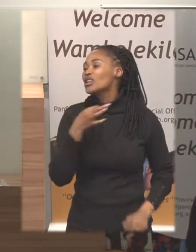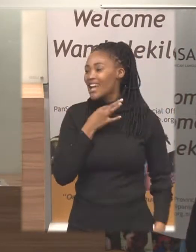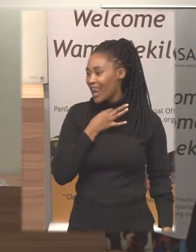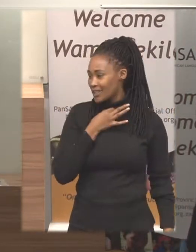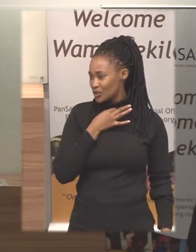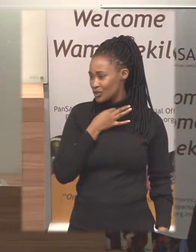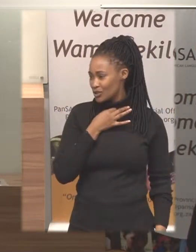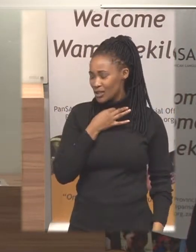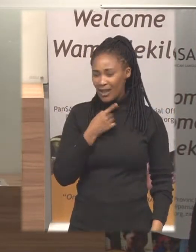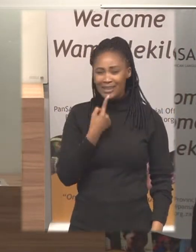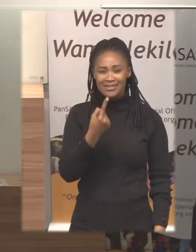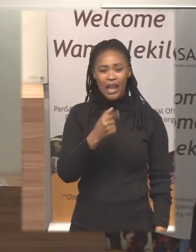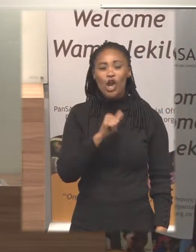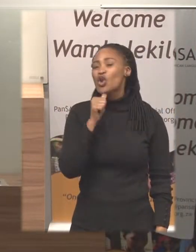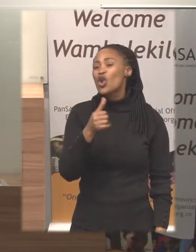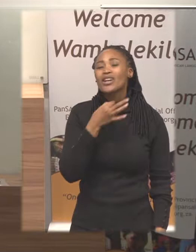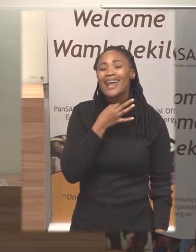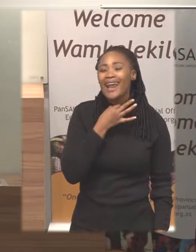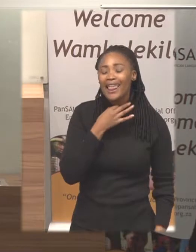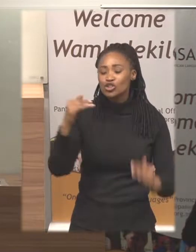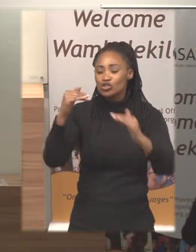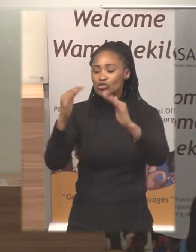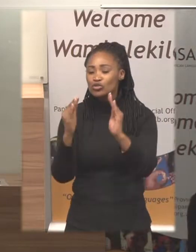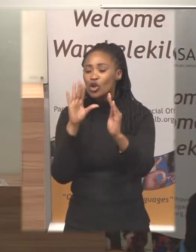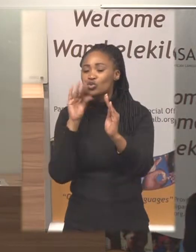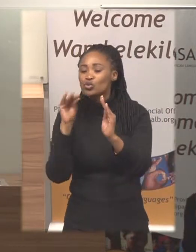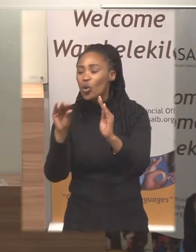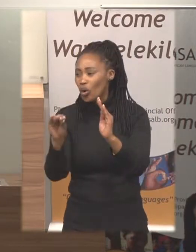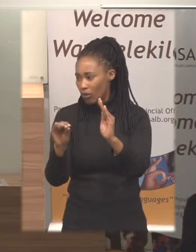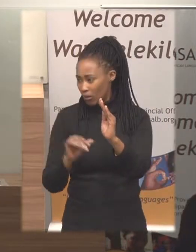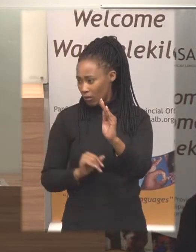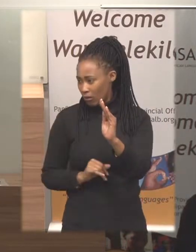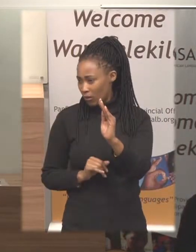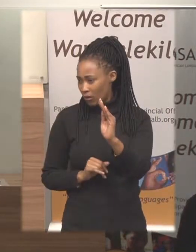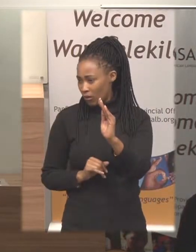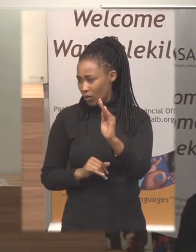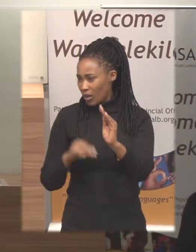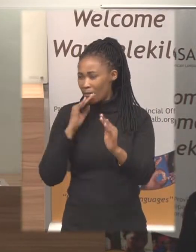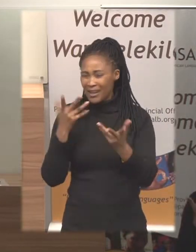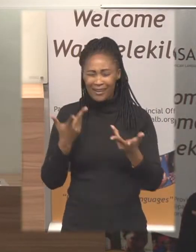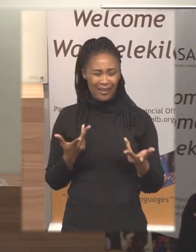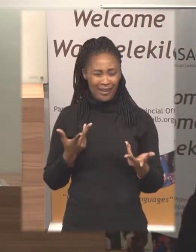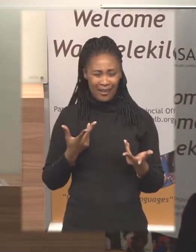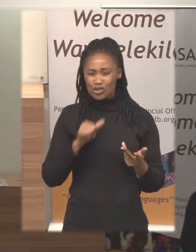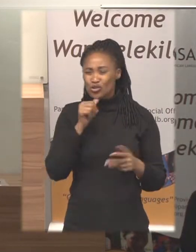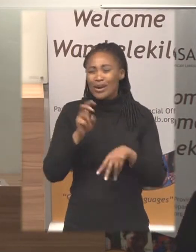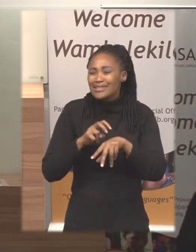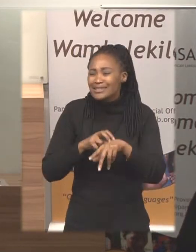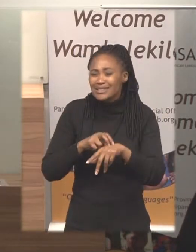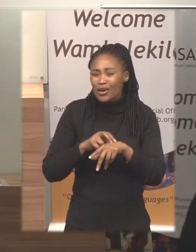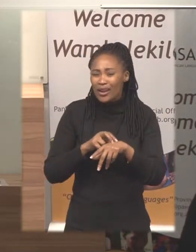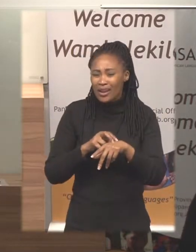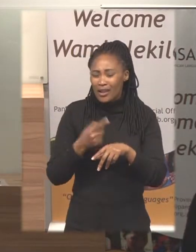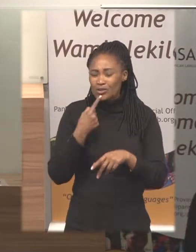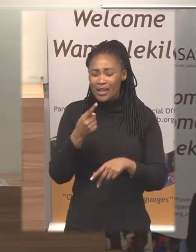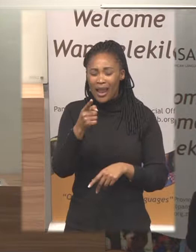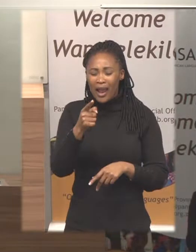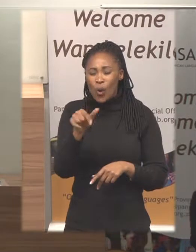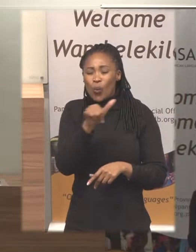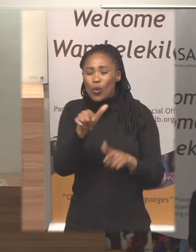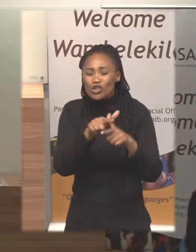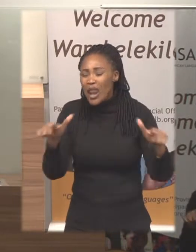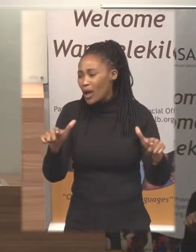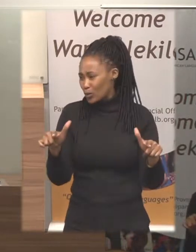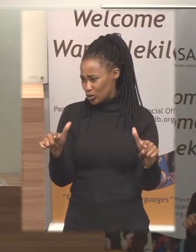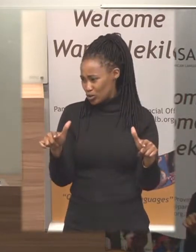talk. So it's not even necessary to put what the language is that the person is speaking. The fact that they're not